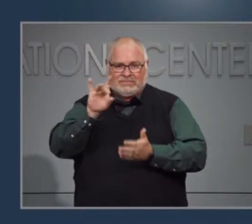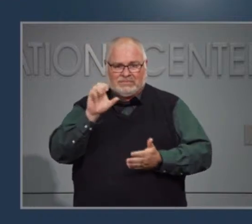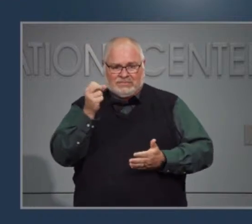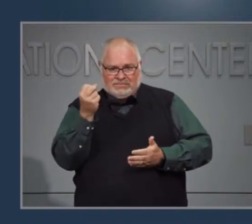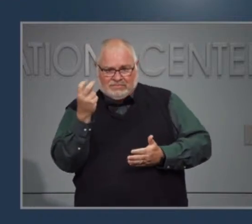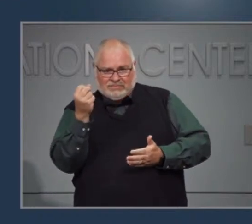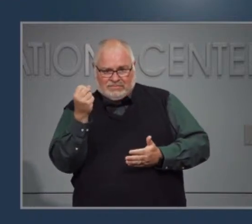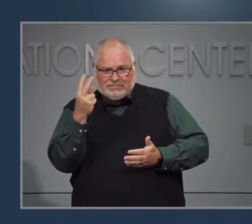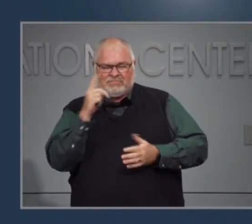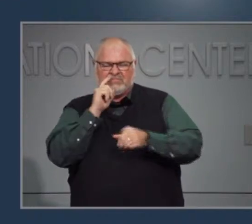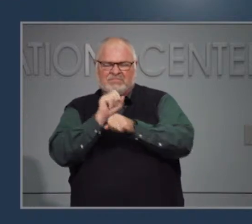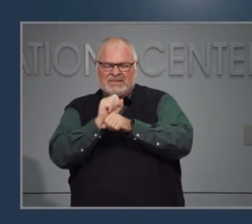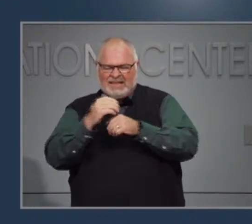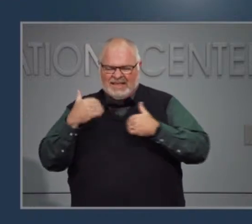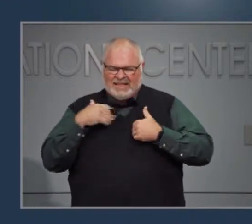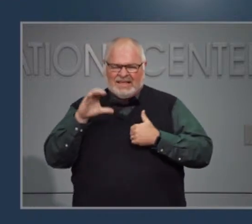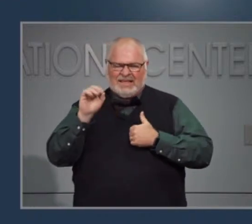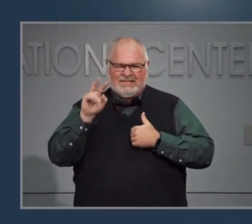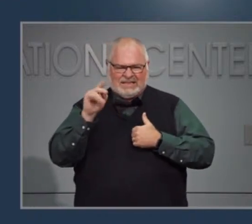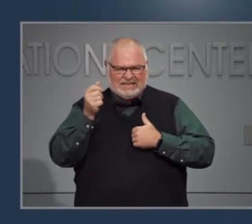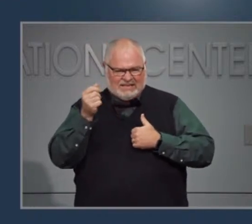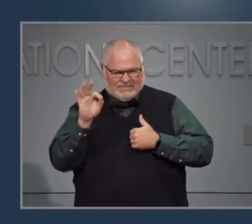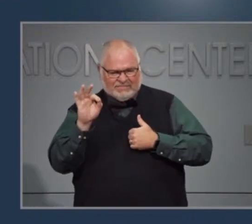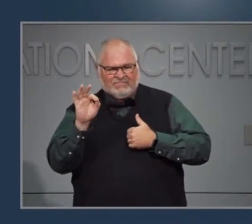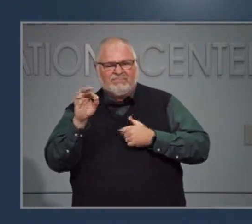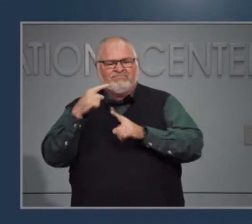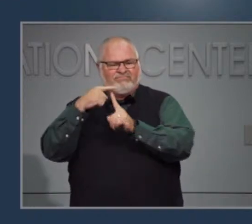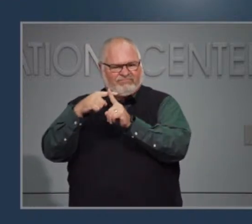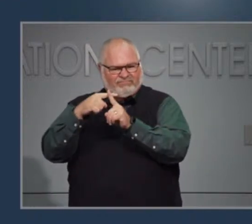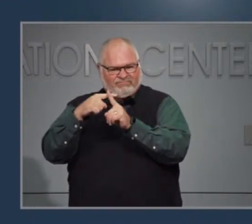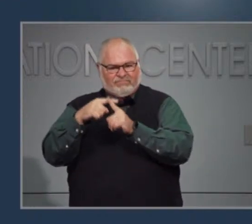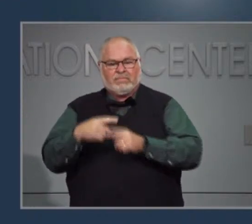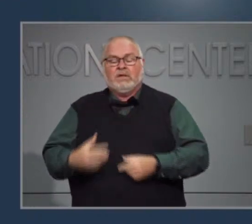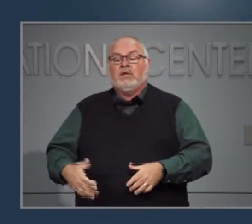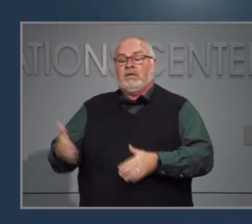132,812 laboratory-confirmed cases.